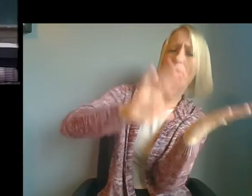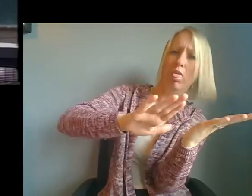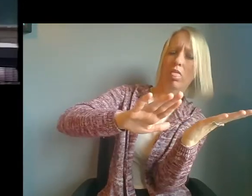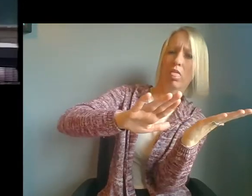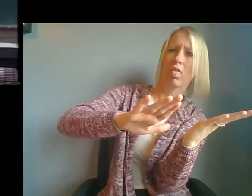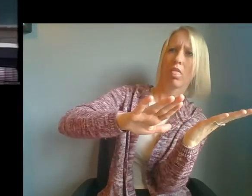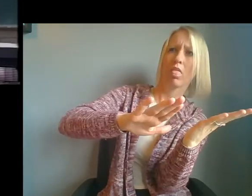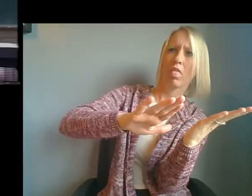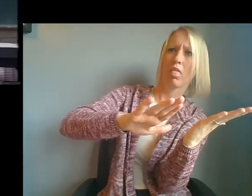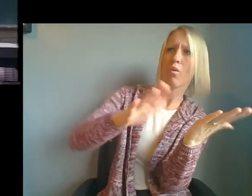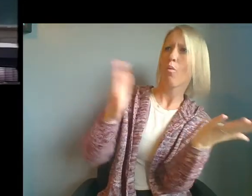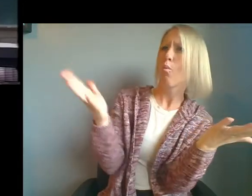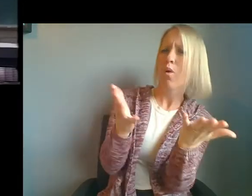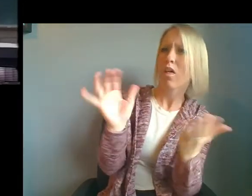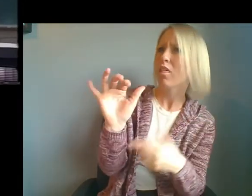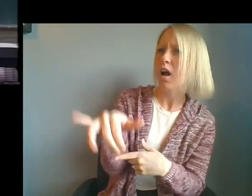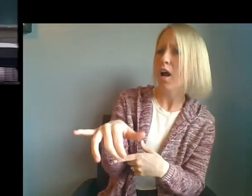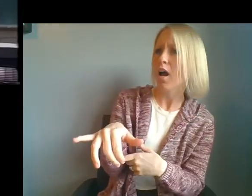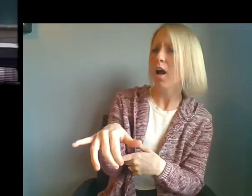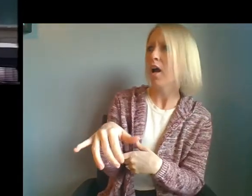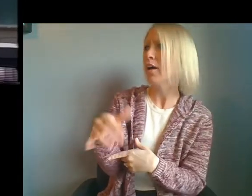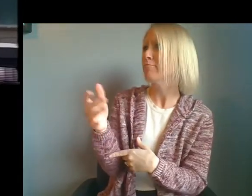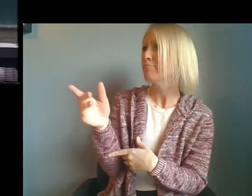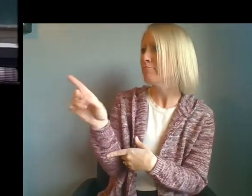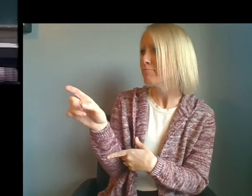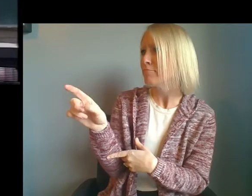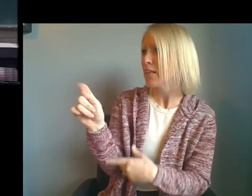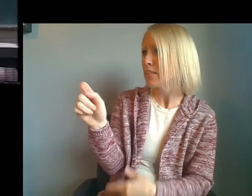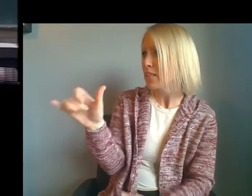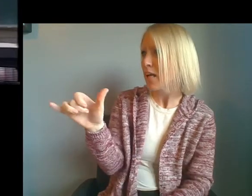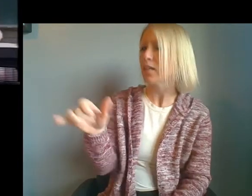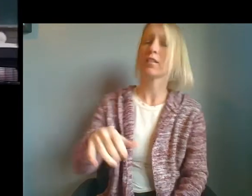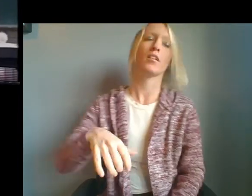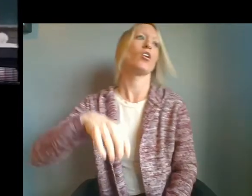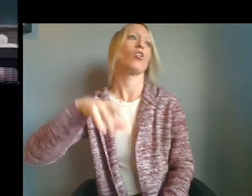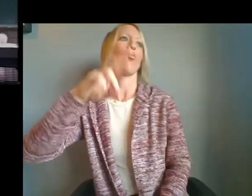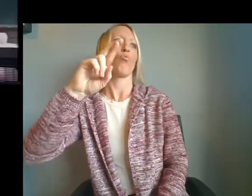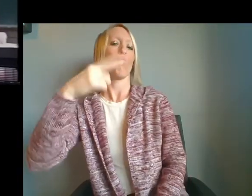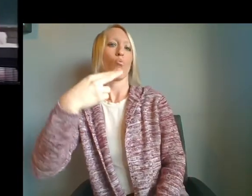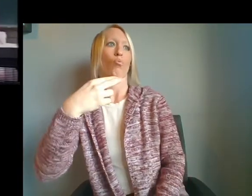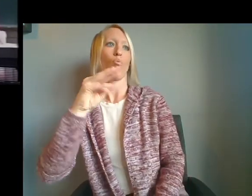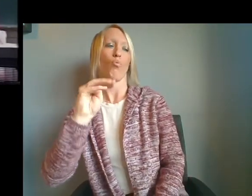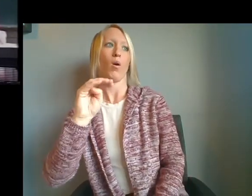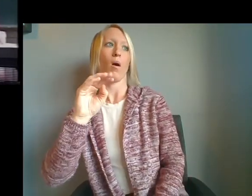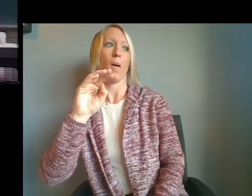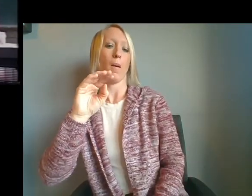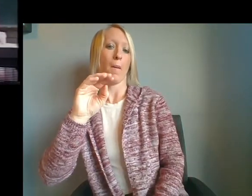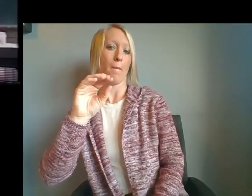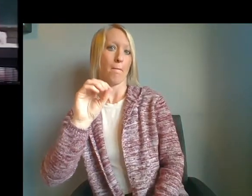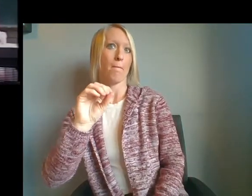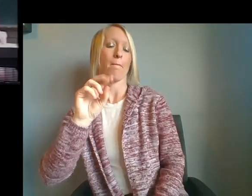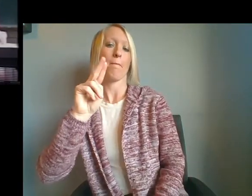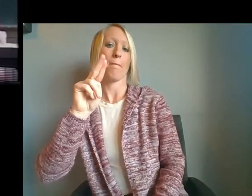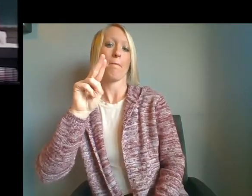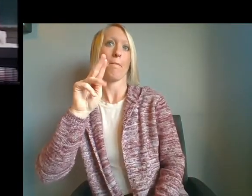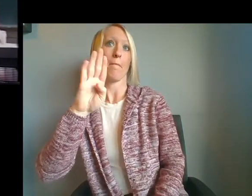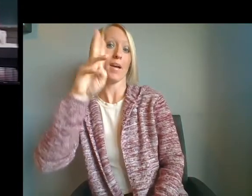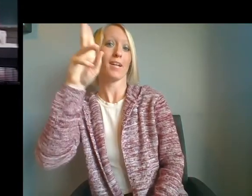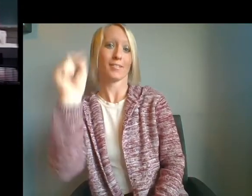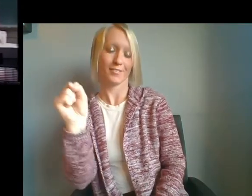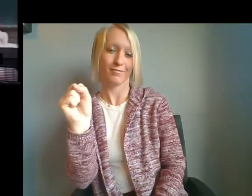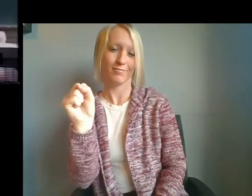that name? What is it, Todd? A rhombus, right. A rhombus is a squished parallelogram. Kind of